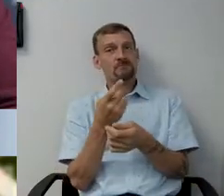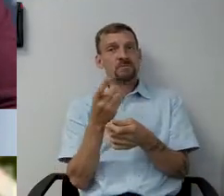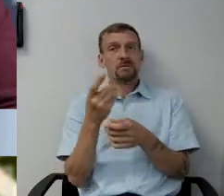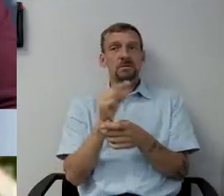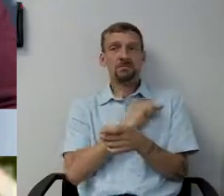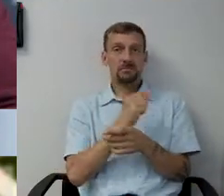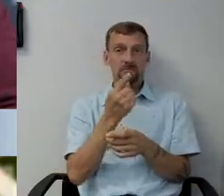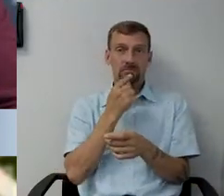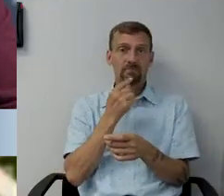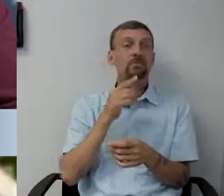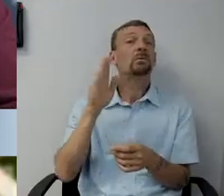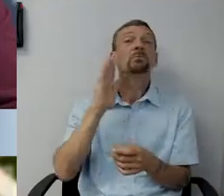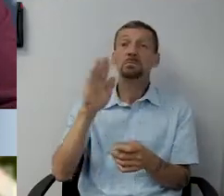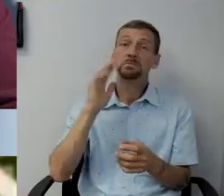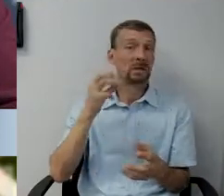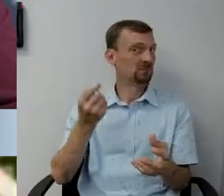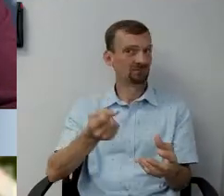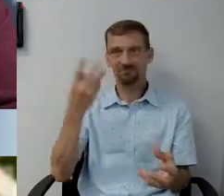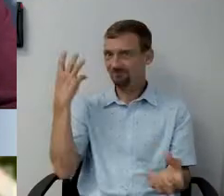the command center.